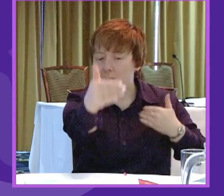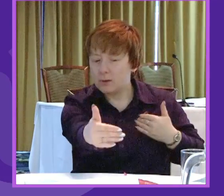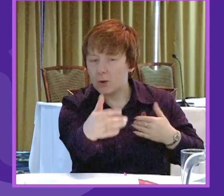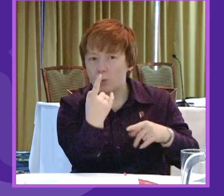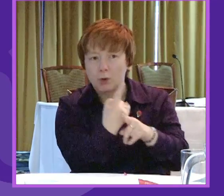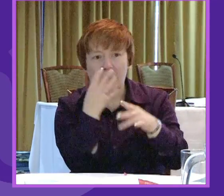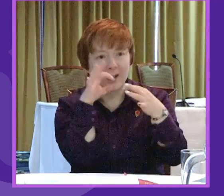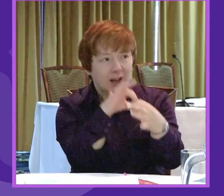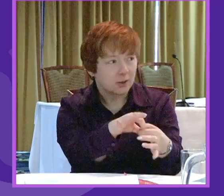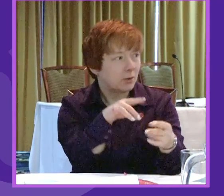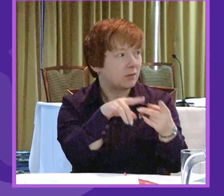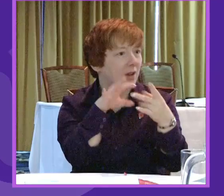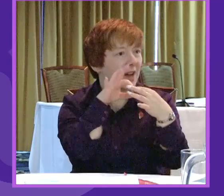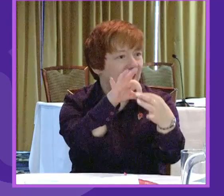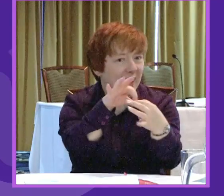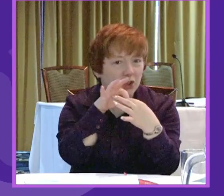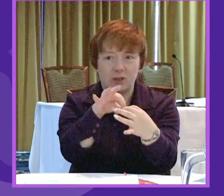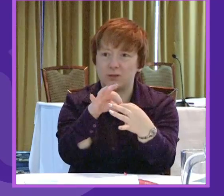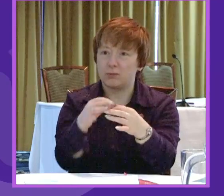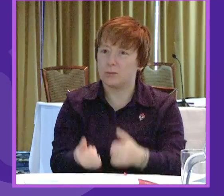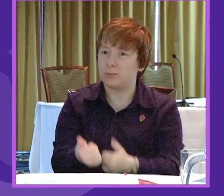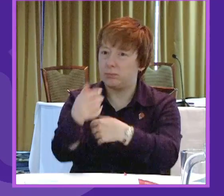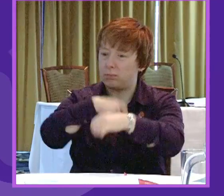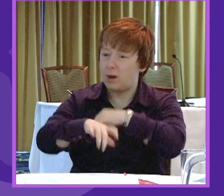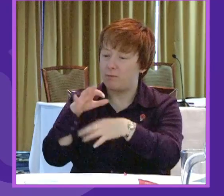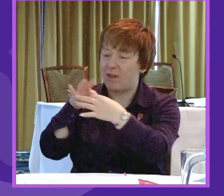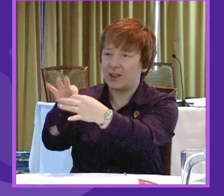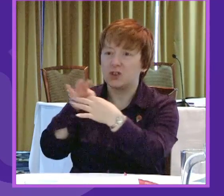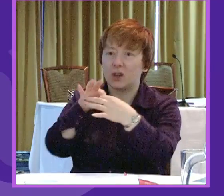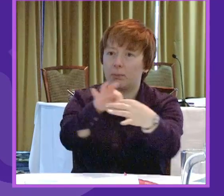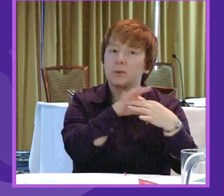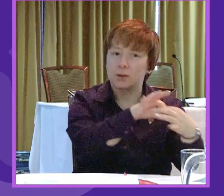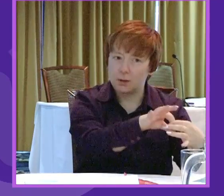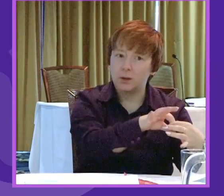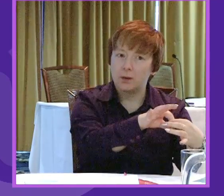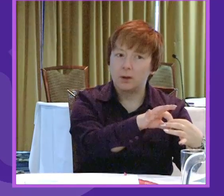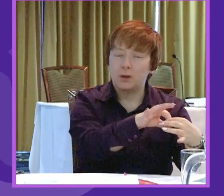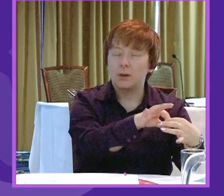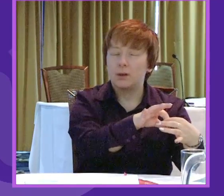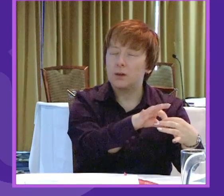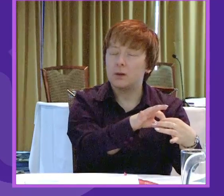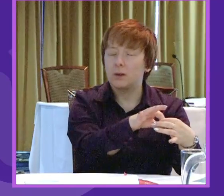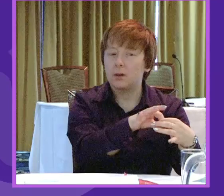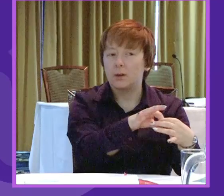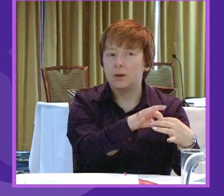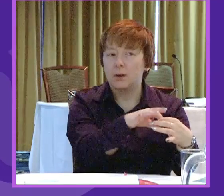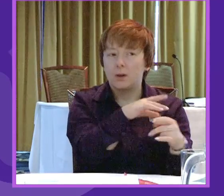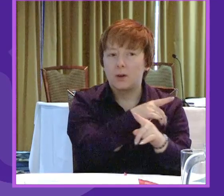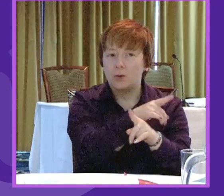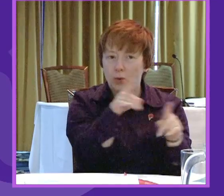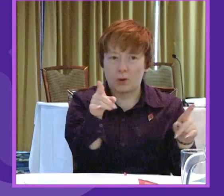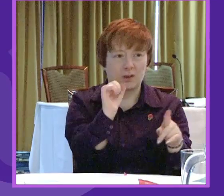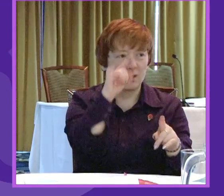connection, relationships, I think there's a lot in there about attachment and the opportunities we have as psychological professionals to